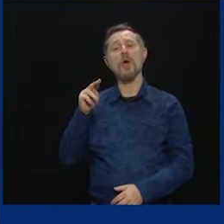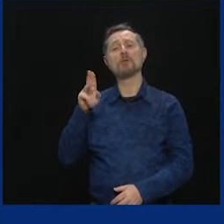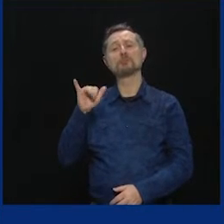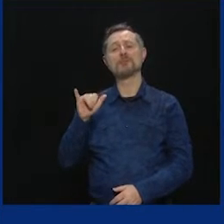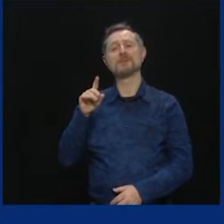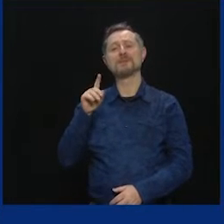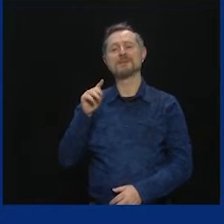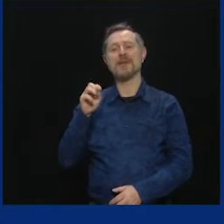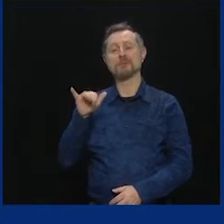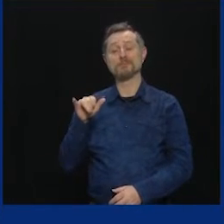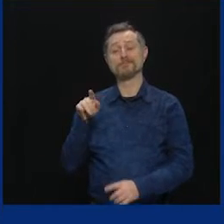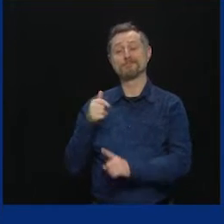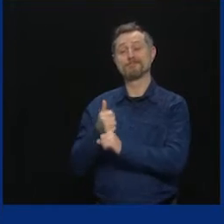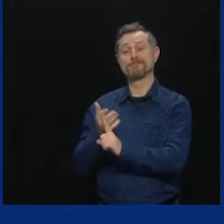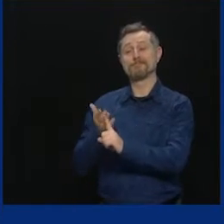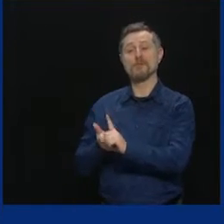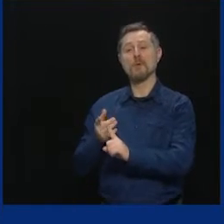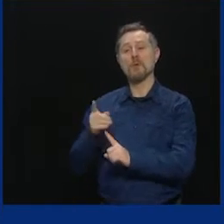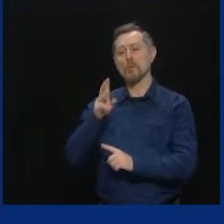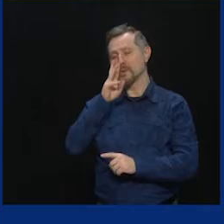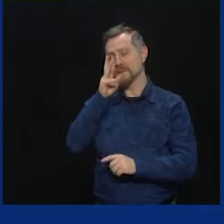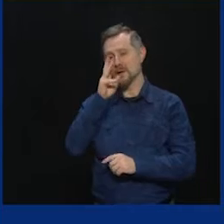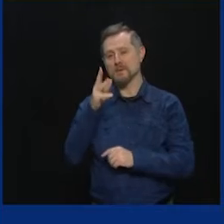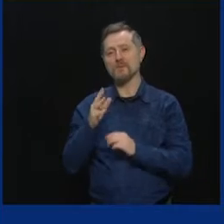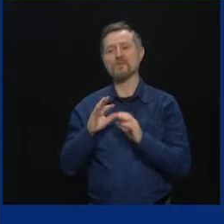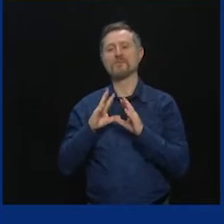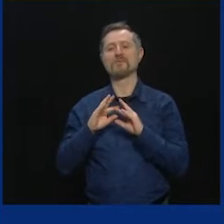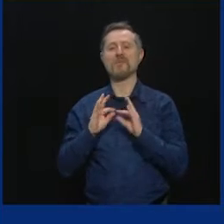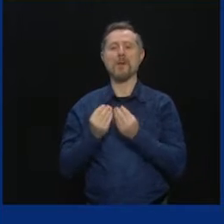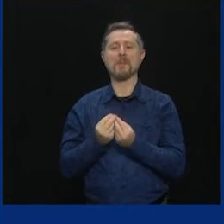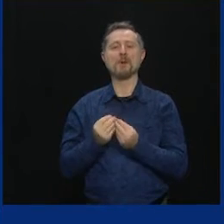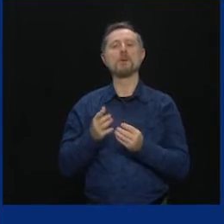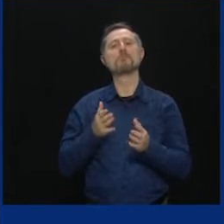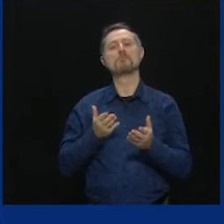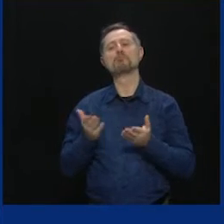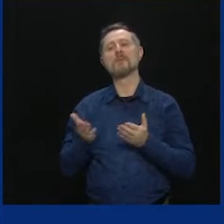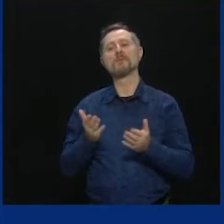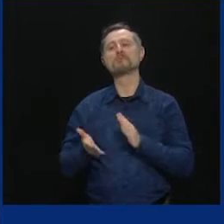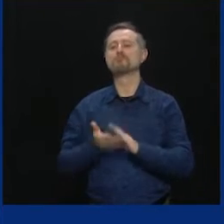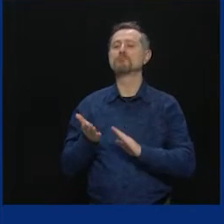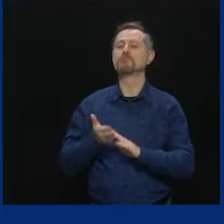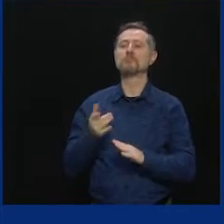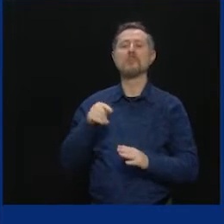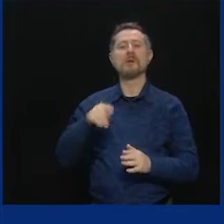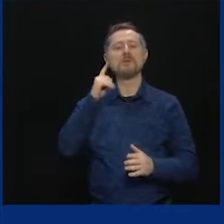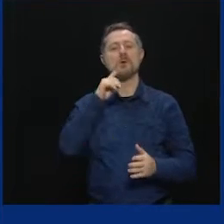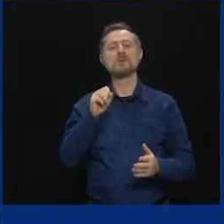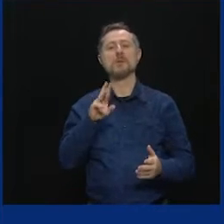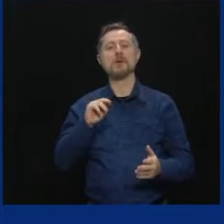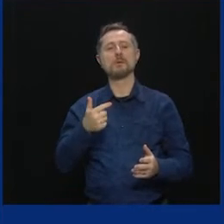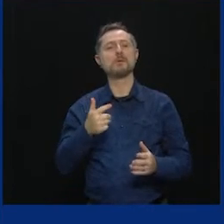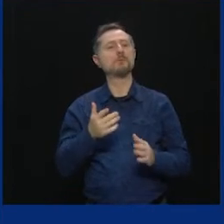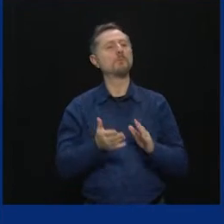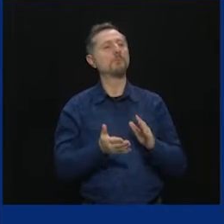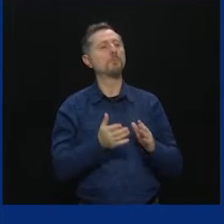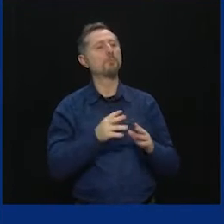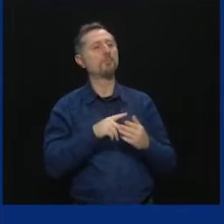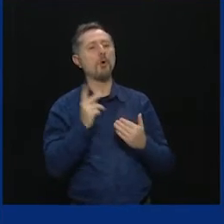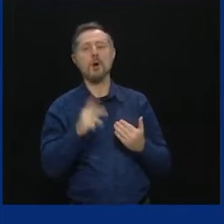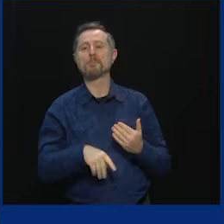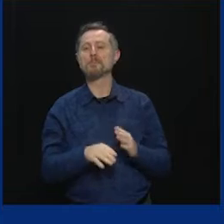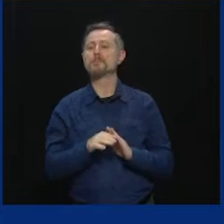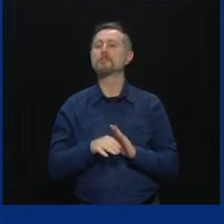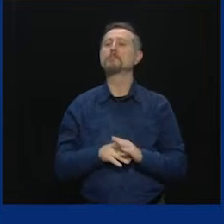Westchester Family Services, who runs the SNUG program, Reverend Troy DeCohen from the Mount Vernon